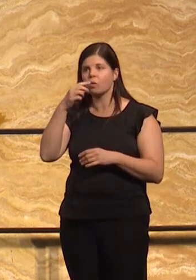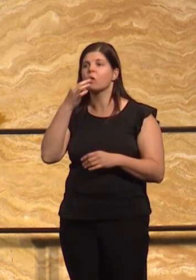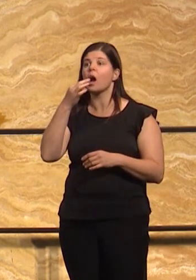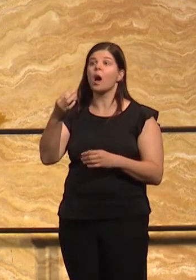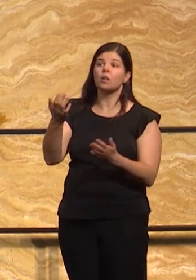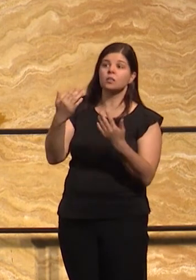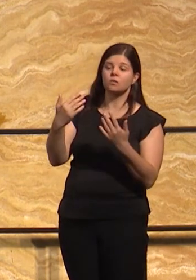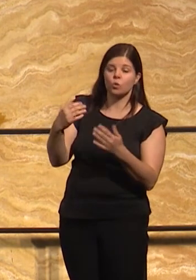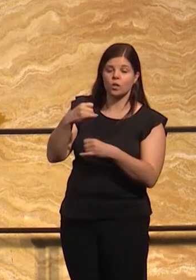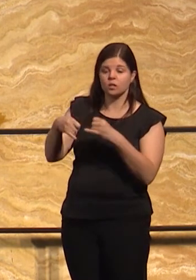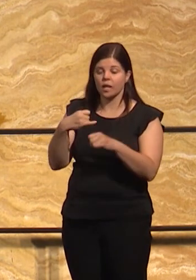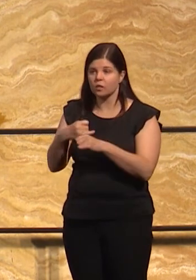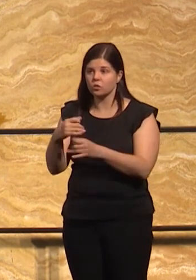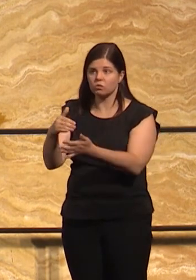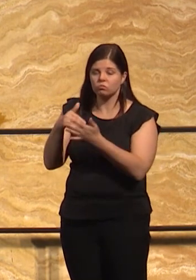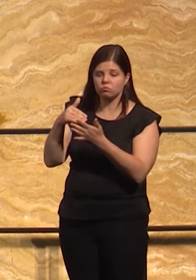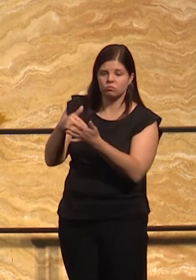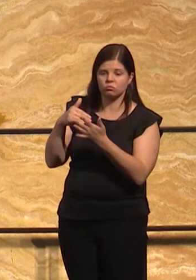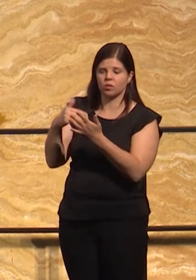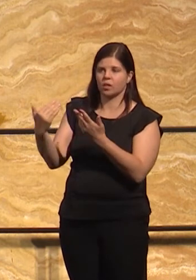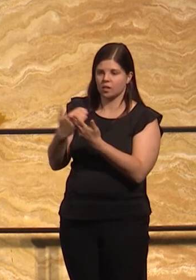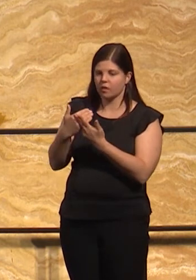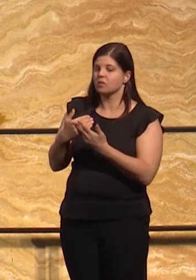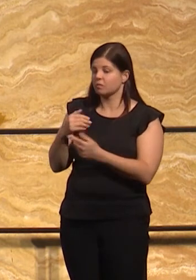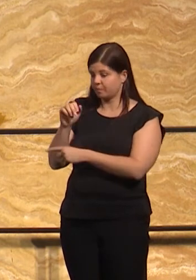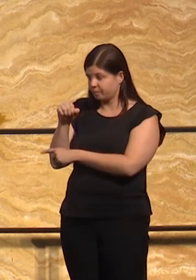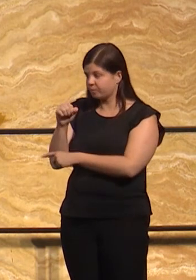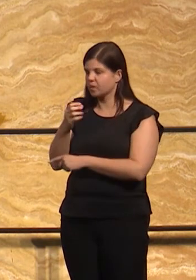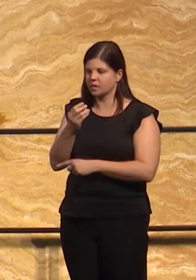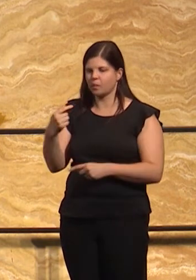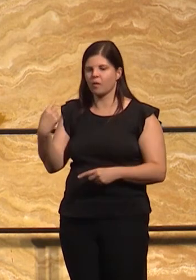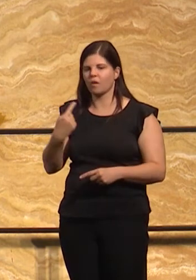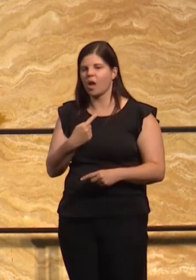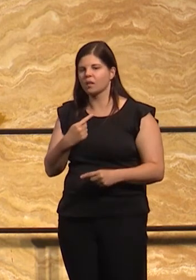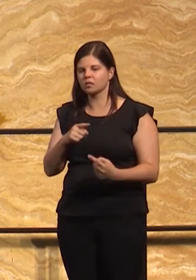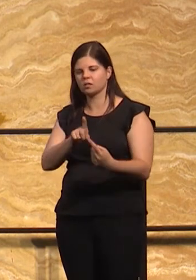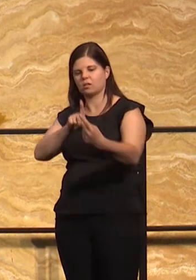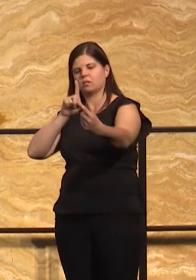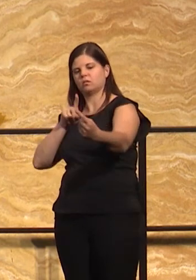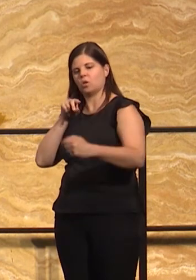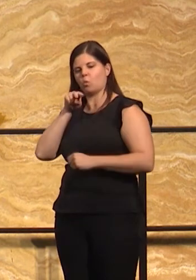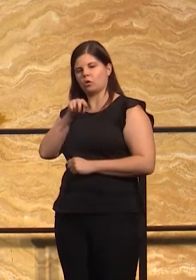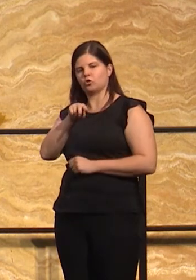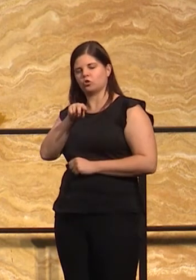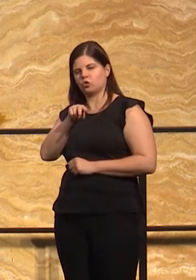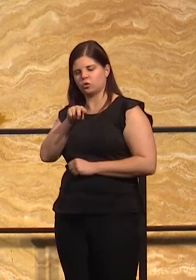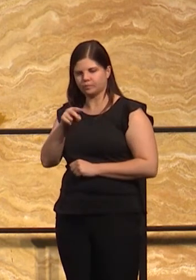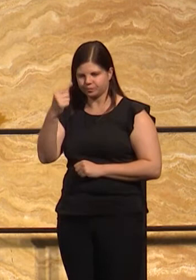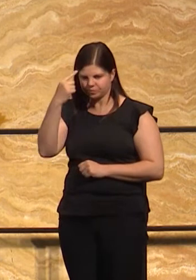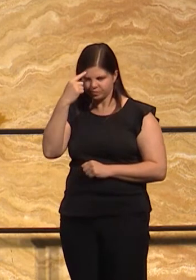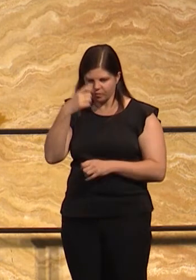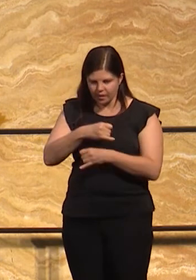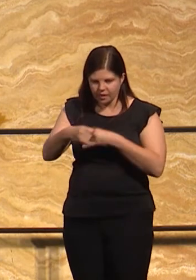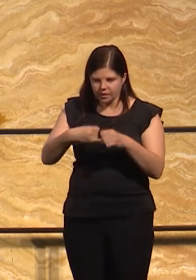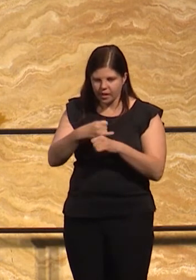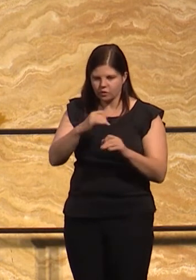international intervention, this protection from... Yes, even some of us that watched from a distance. And this is where I think the international community